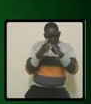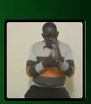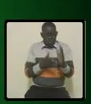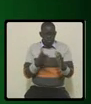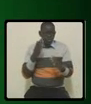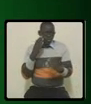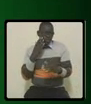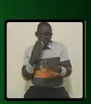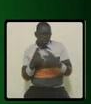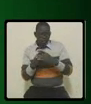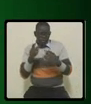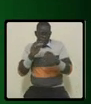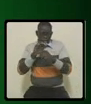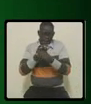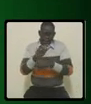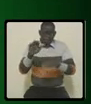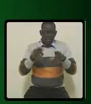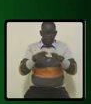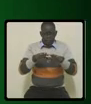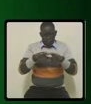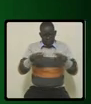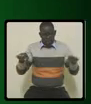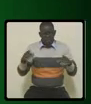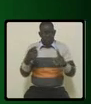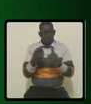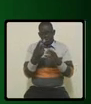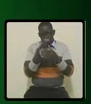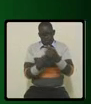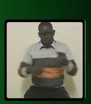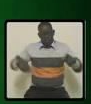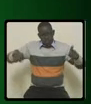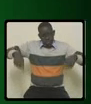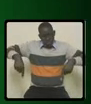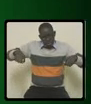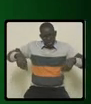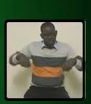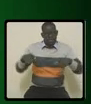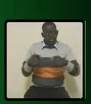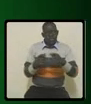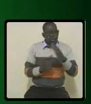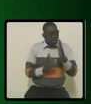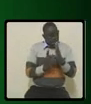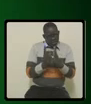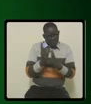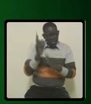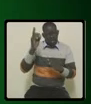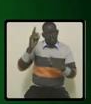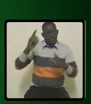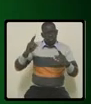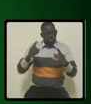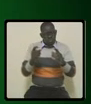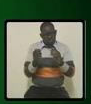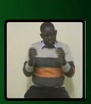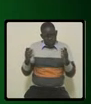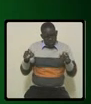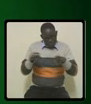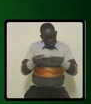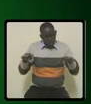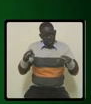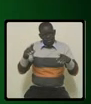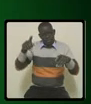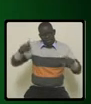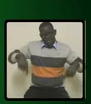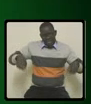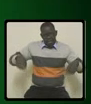fold occurs when force is applied equally from both sides to form a fold with even sides? Is